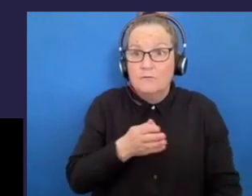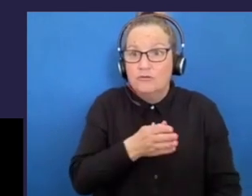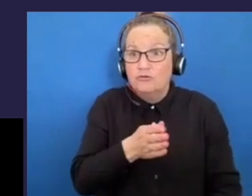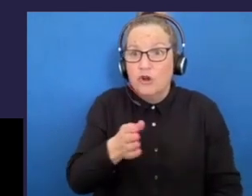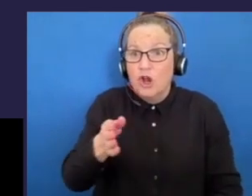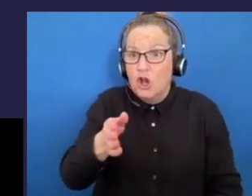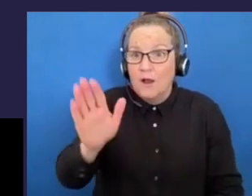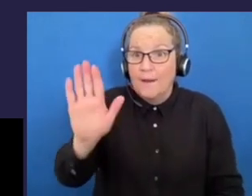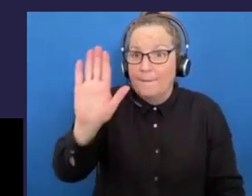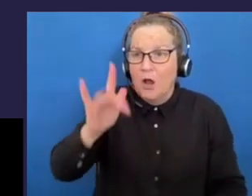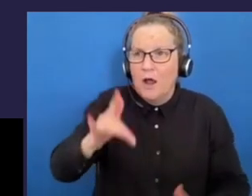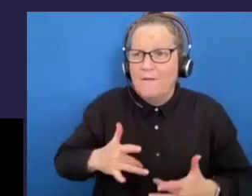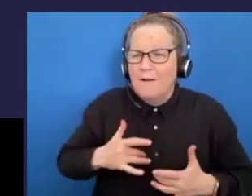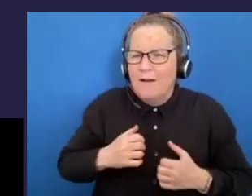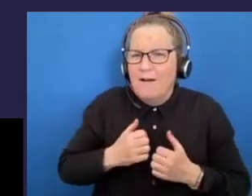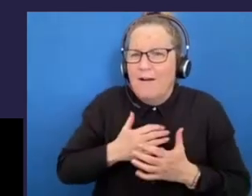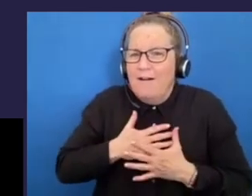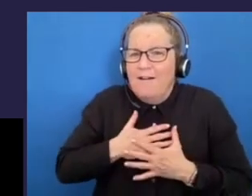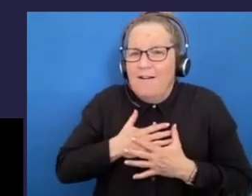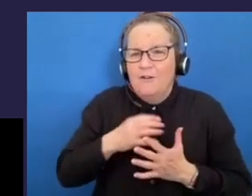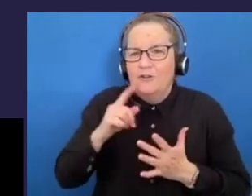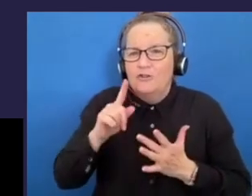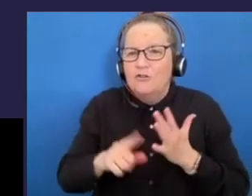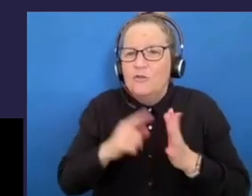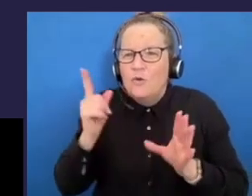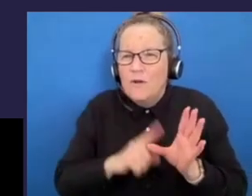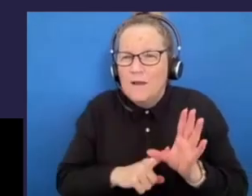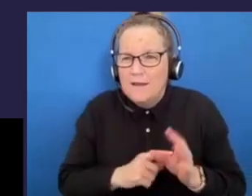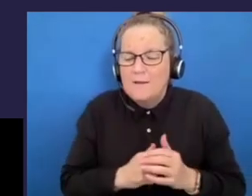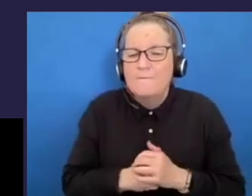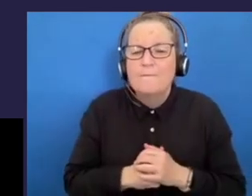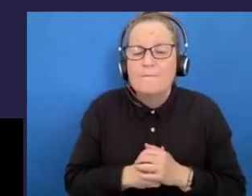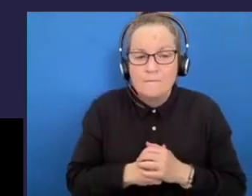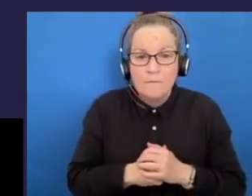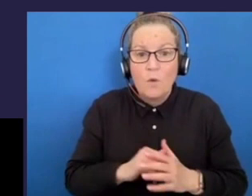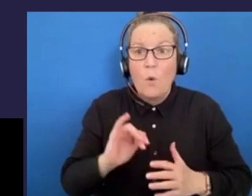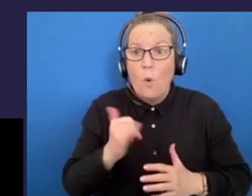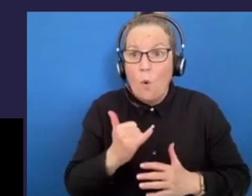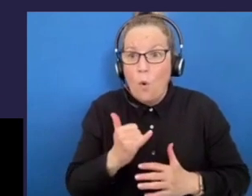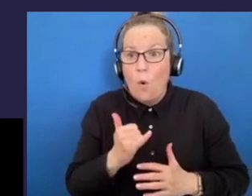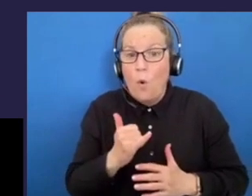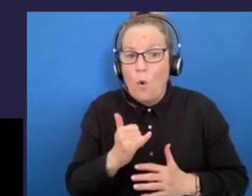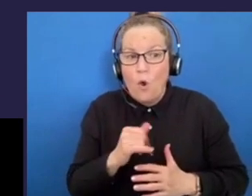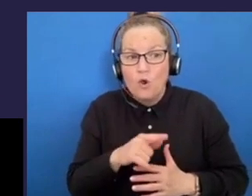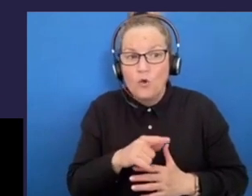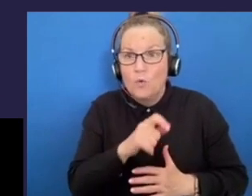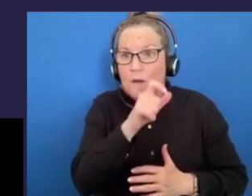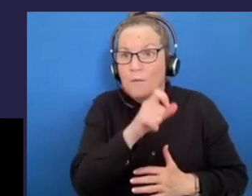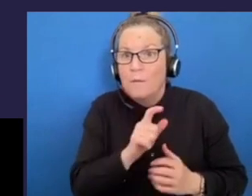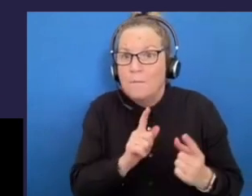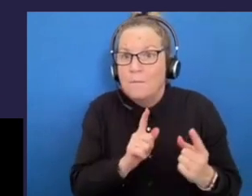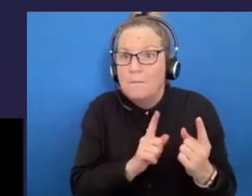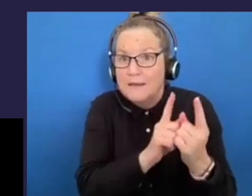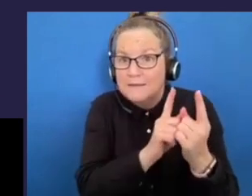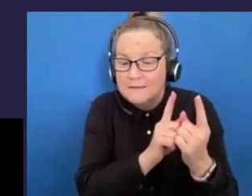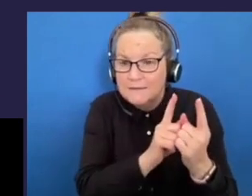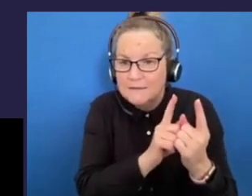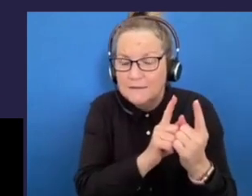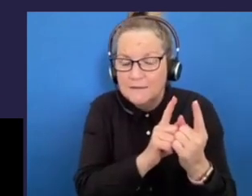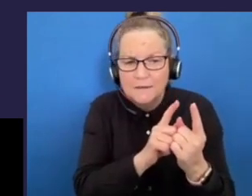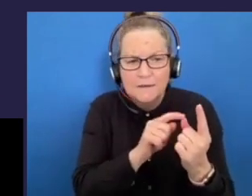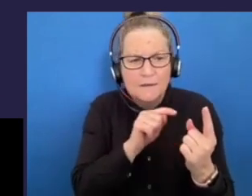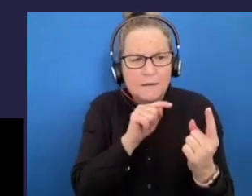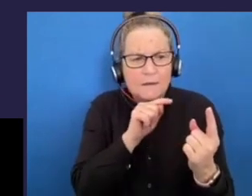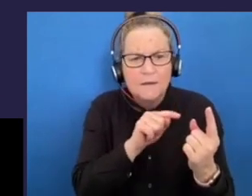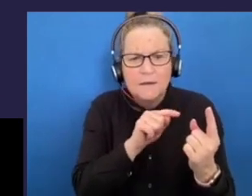her, or like when you realize that the person that you've met who really couldn't survive